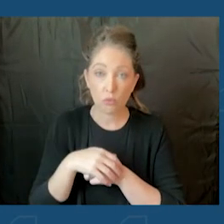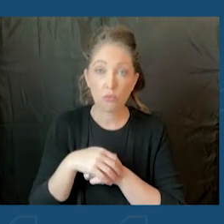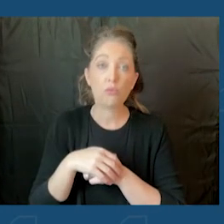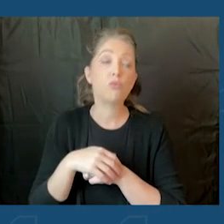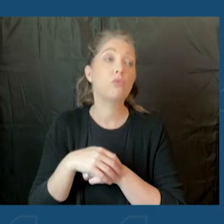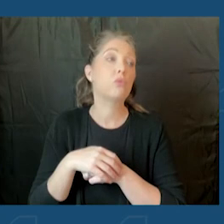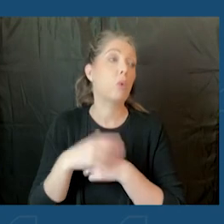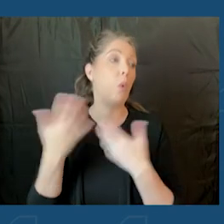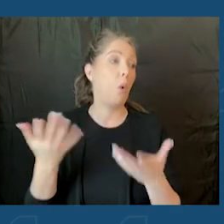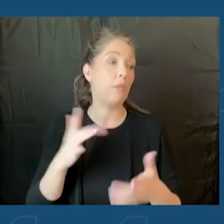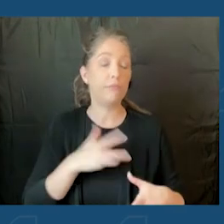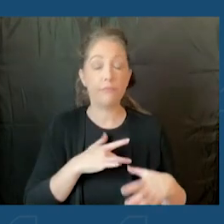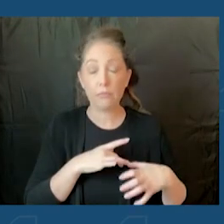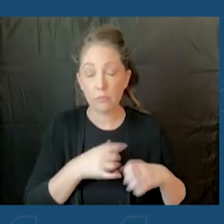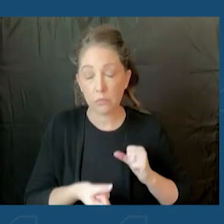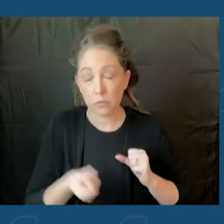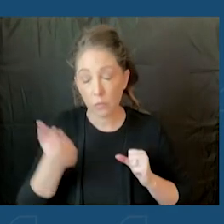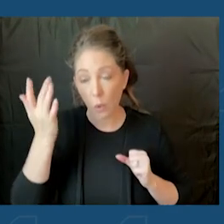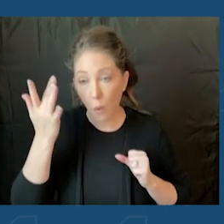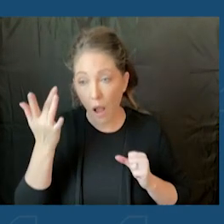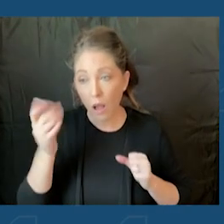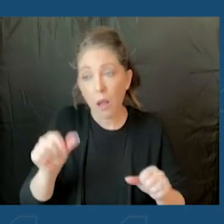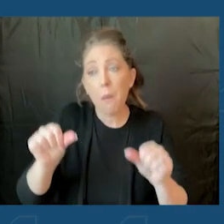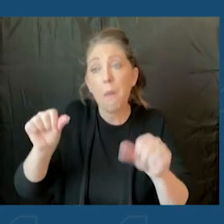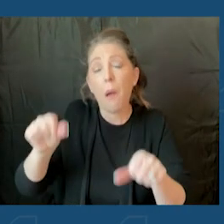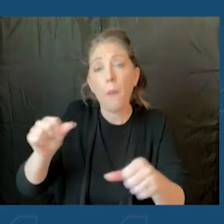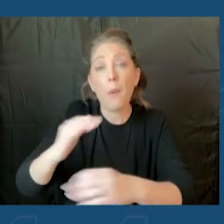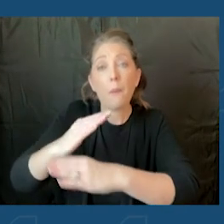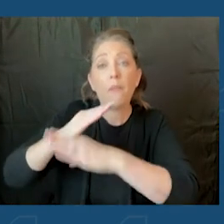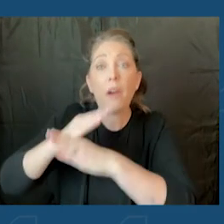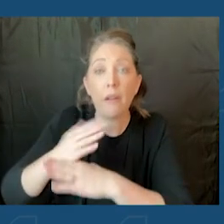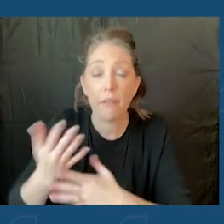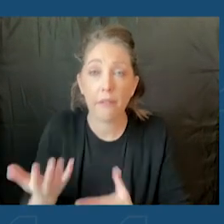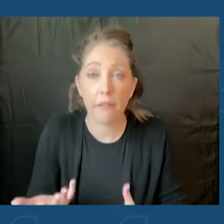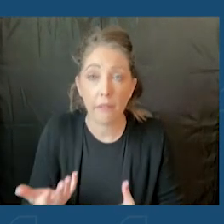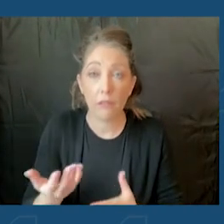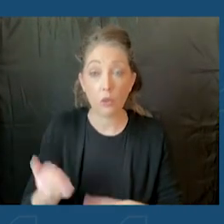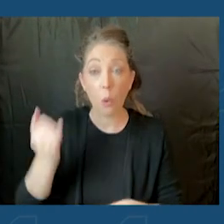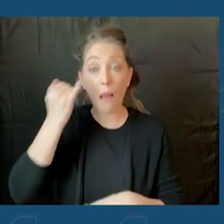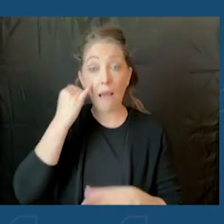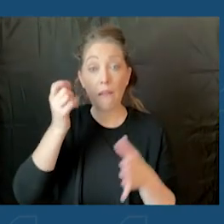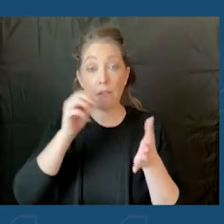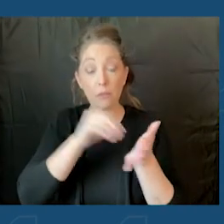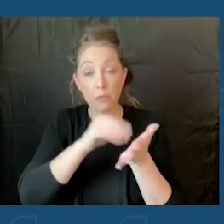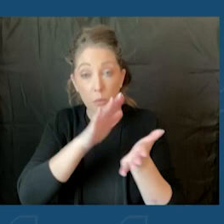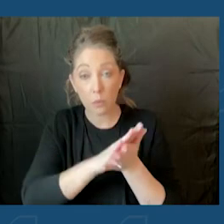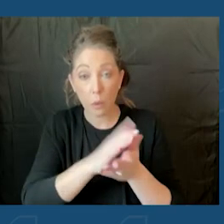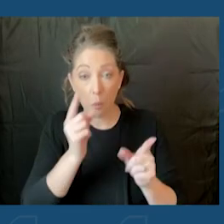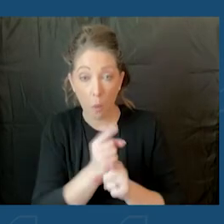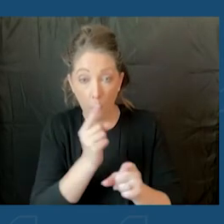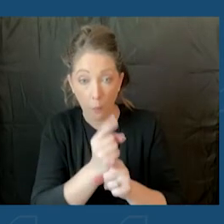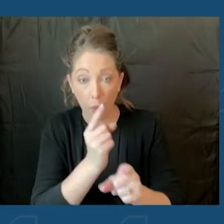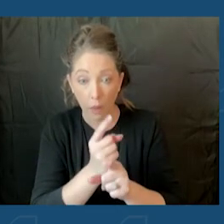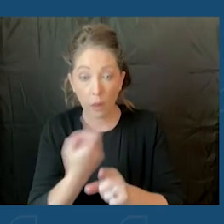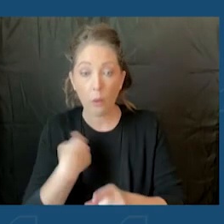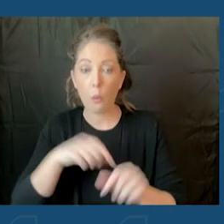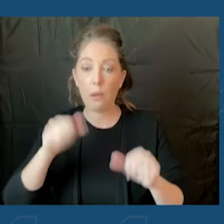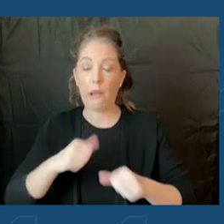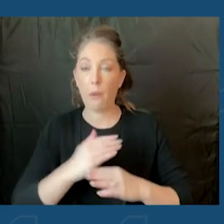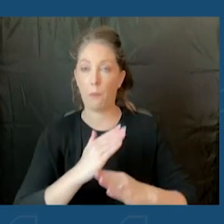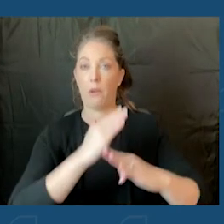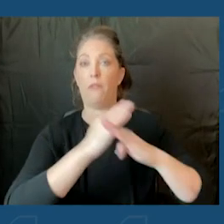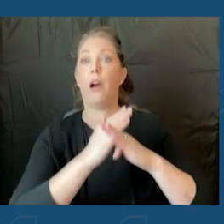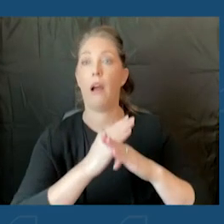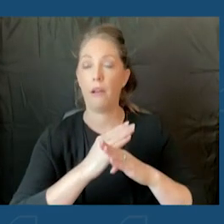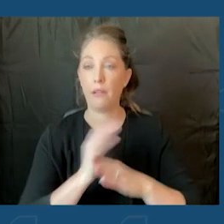prevented, and when reported correctly, ERPOs can help a tragedy from occurring. Our county's success in